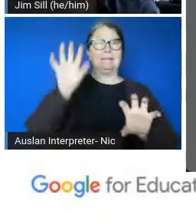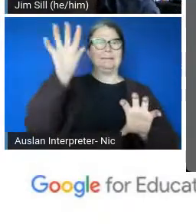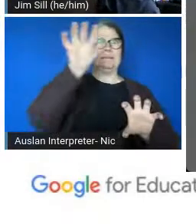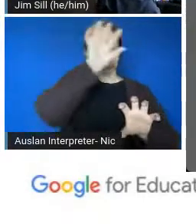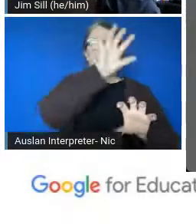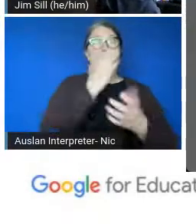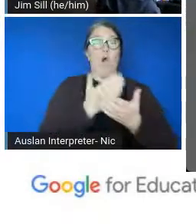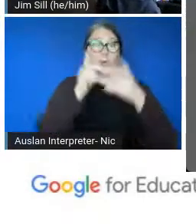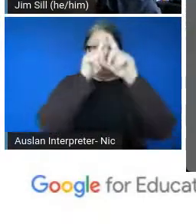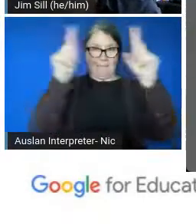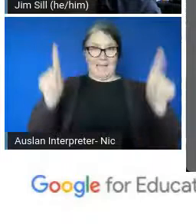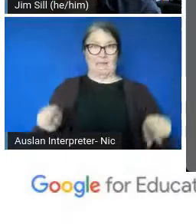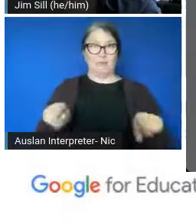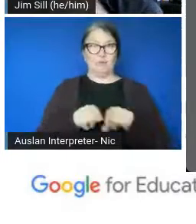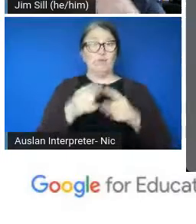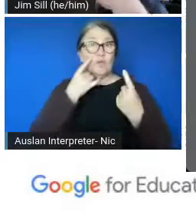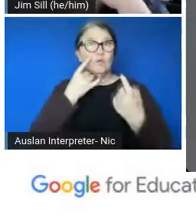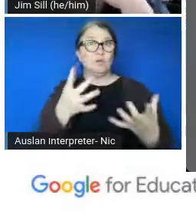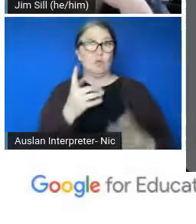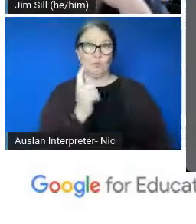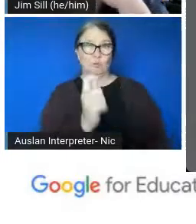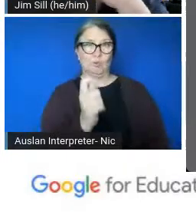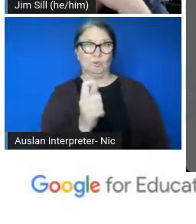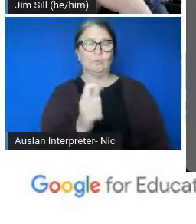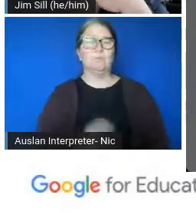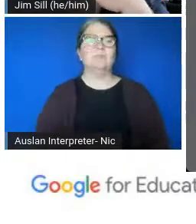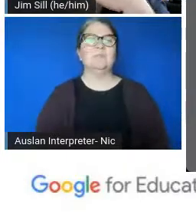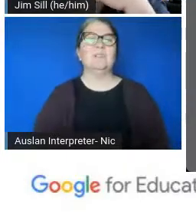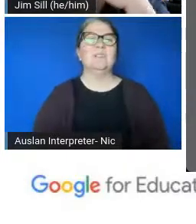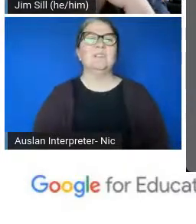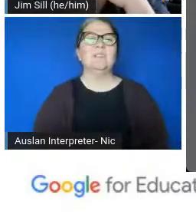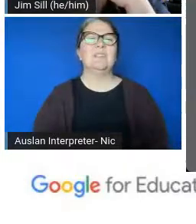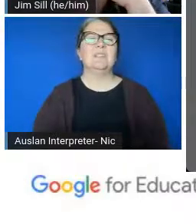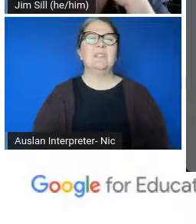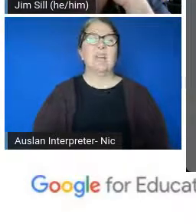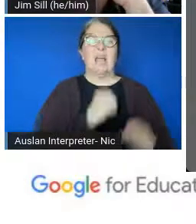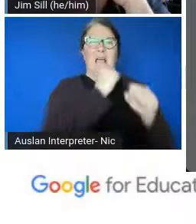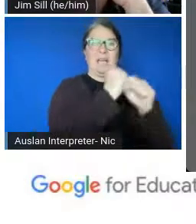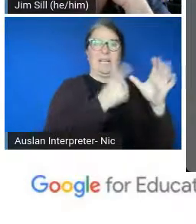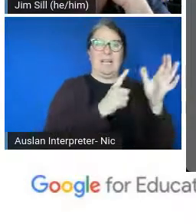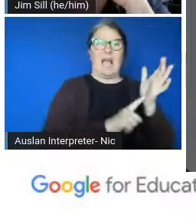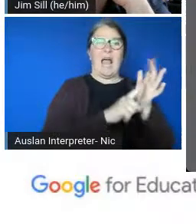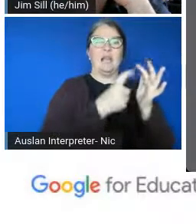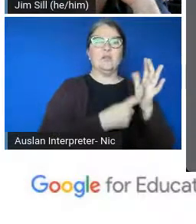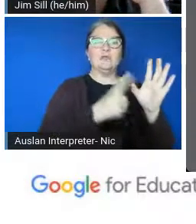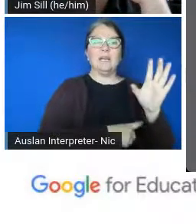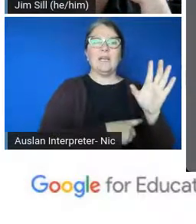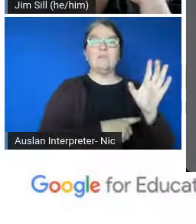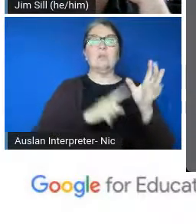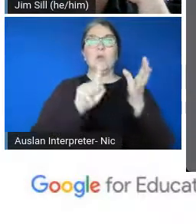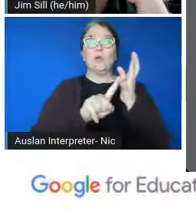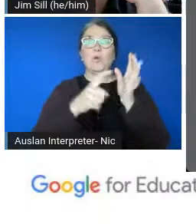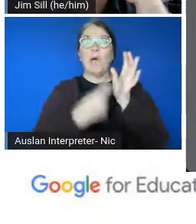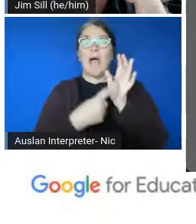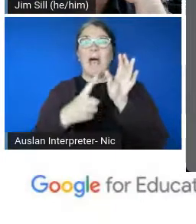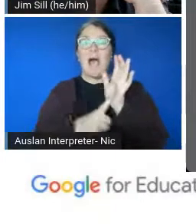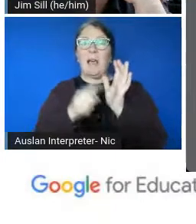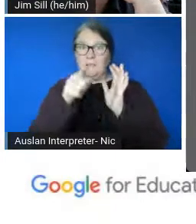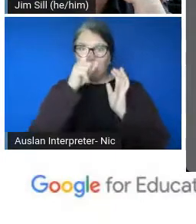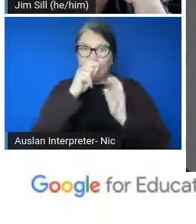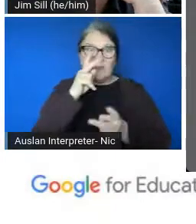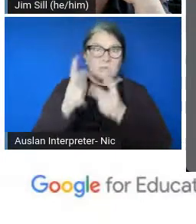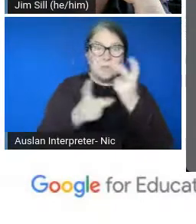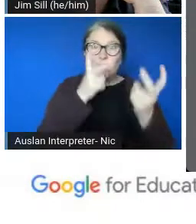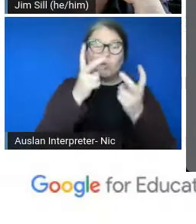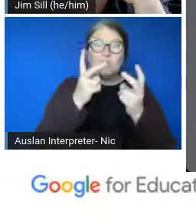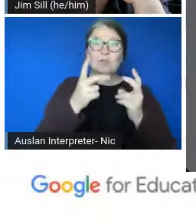show you how to do in just a minute. So you can see there's gallery options, URL options. You can do the Google image search like we